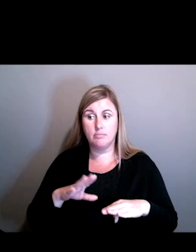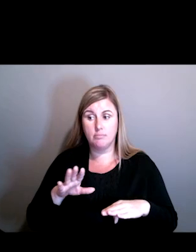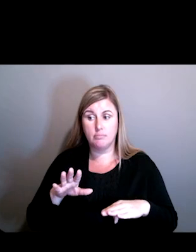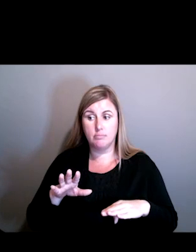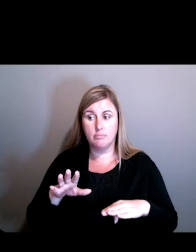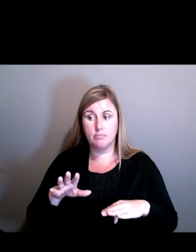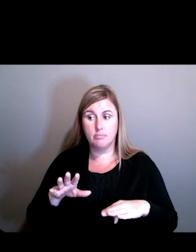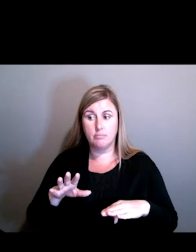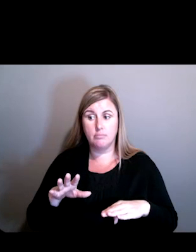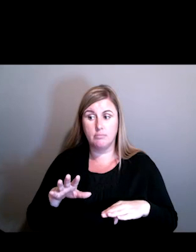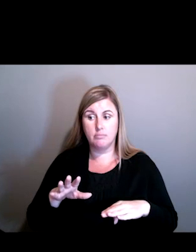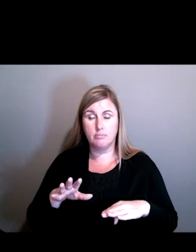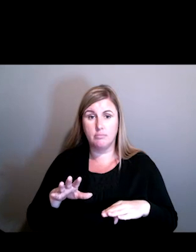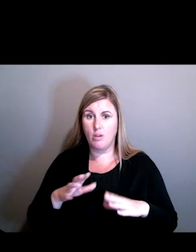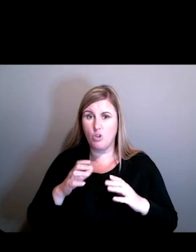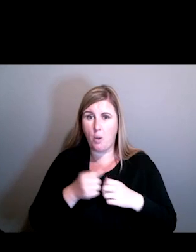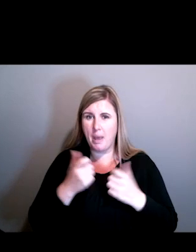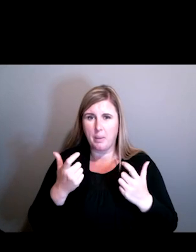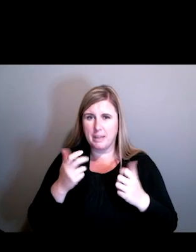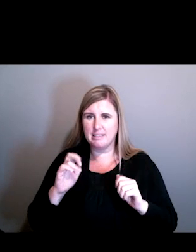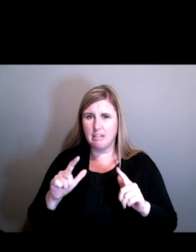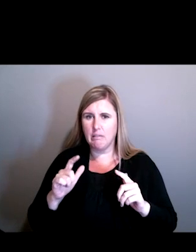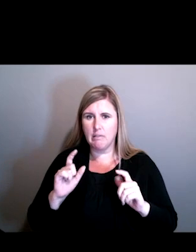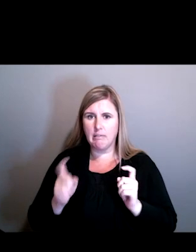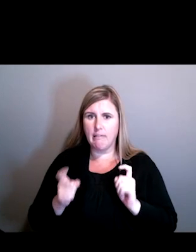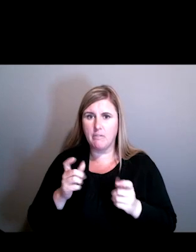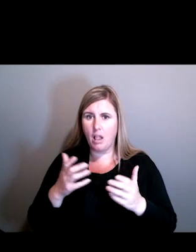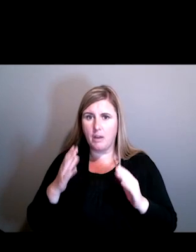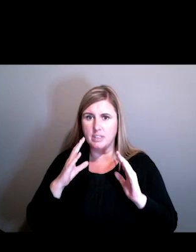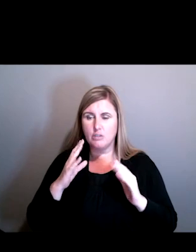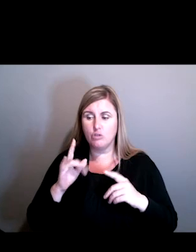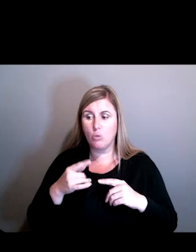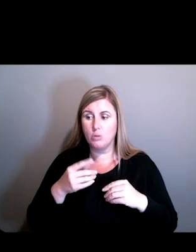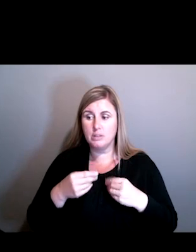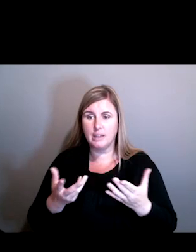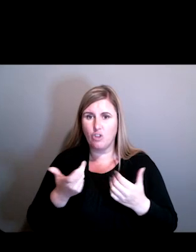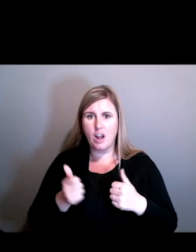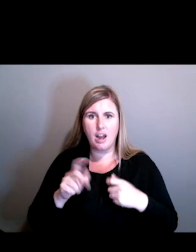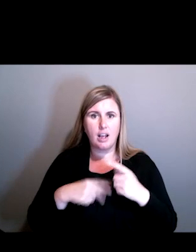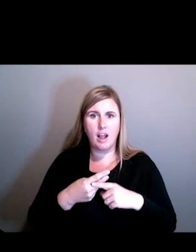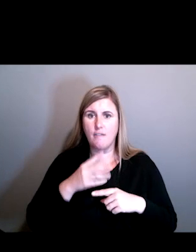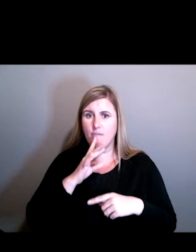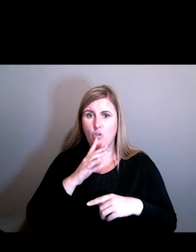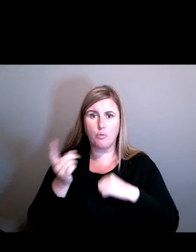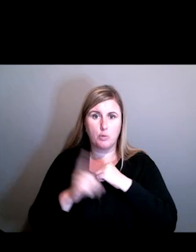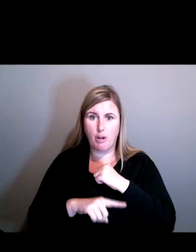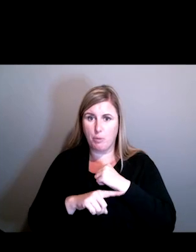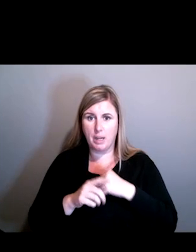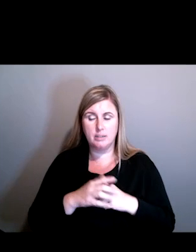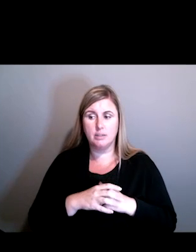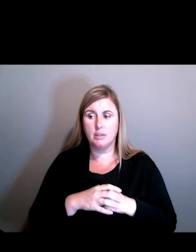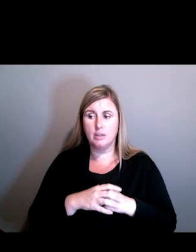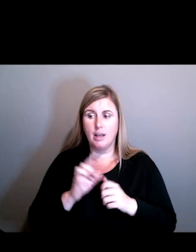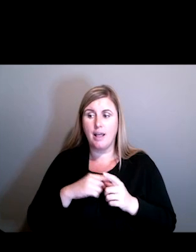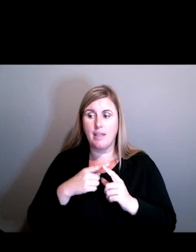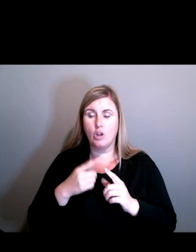learner. Don't make a big deal or give a lot of attention to it. Don't deliver any kind of verbal reprimand.